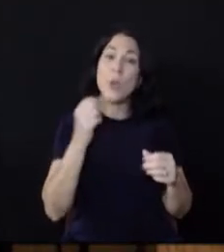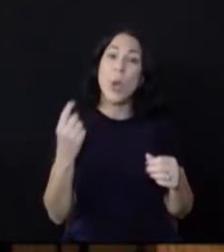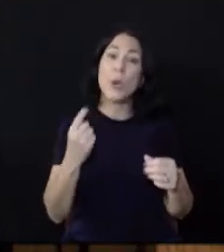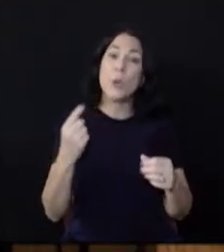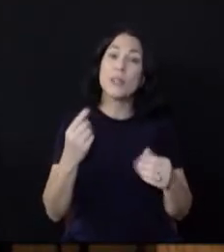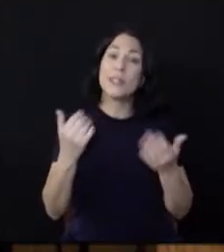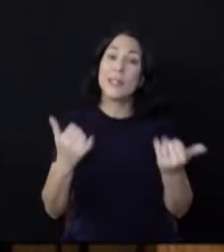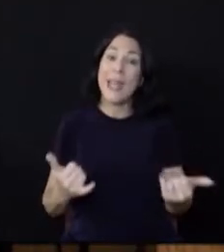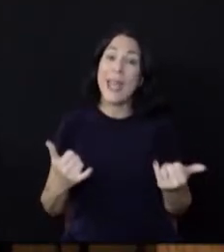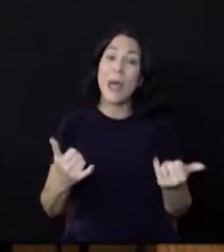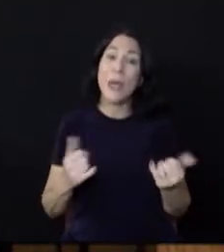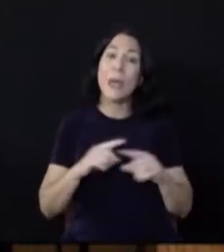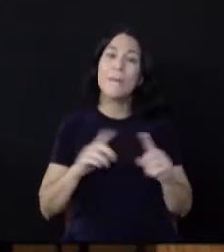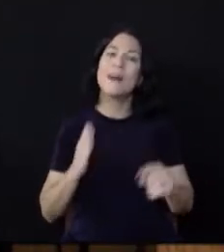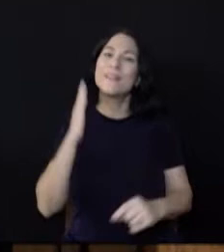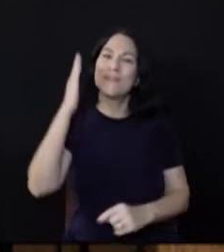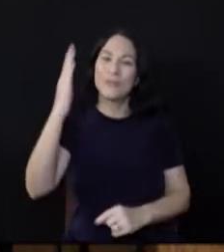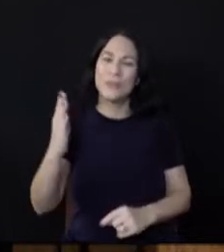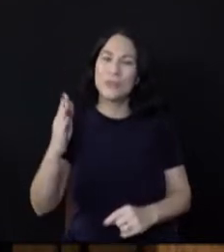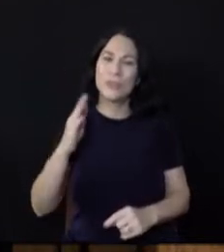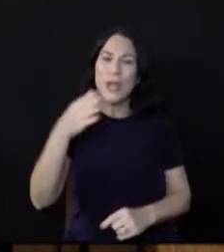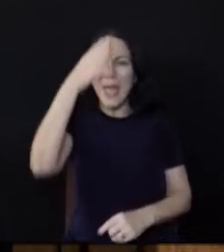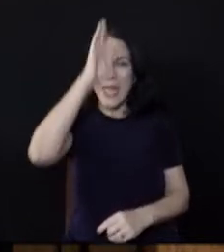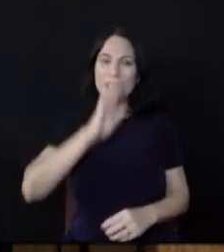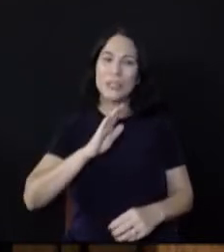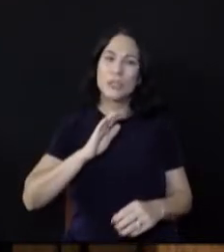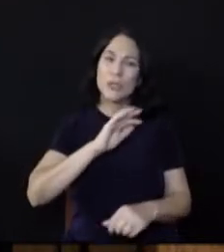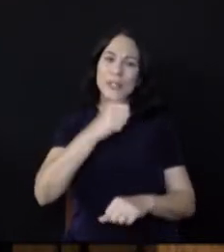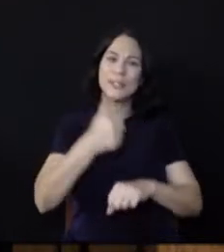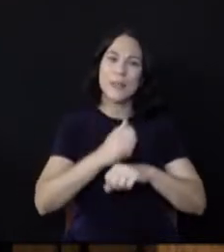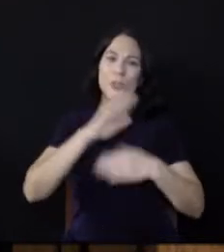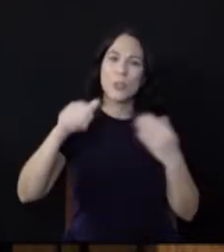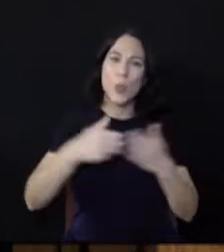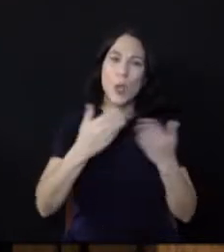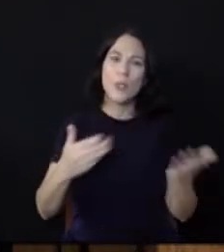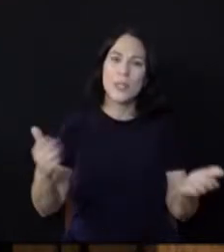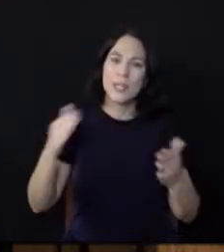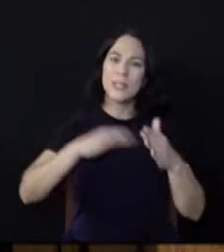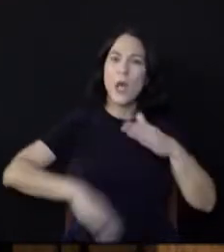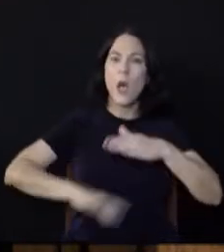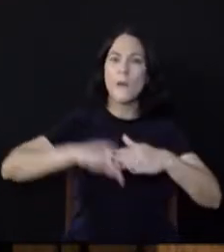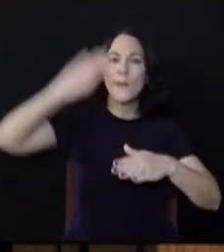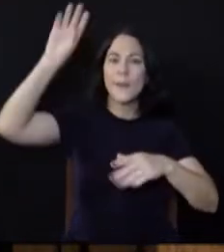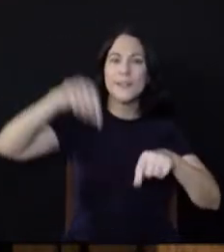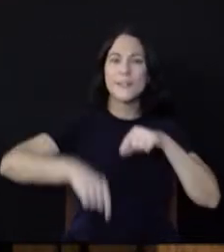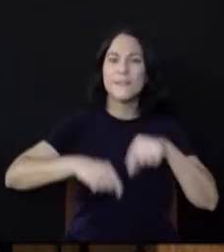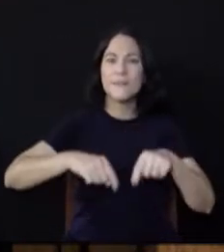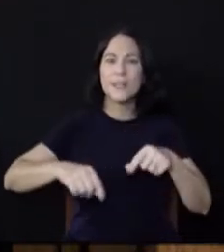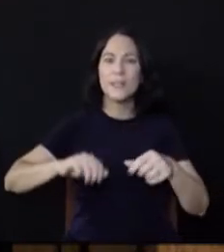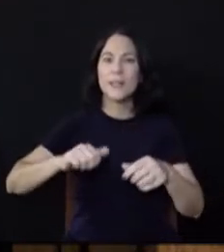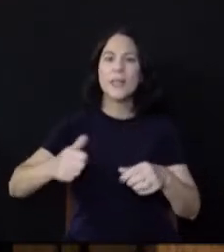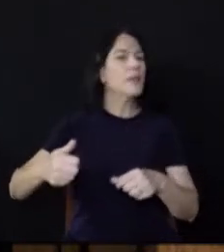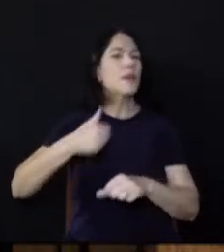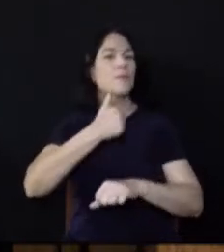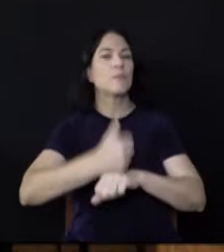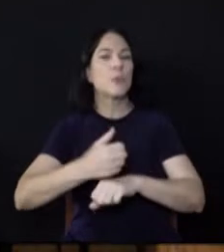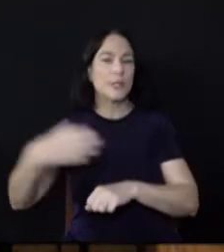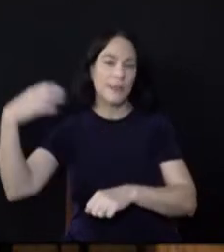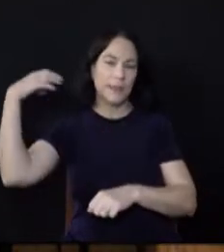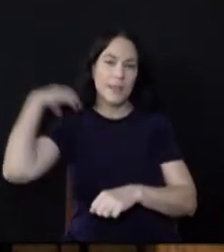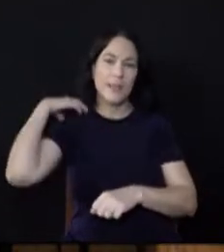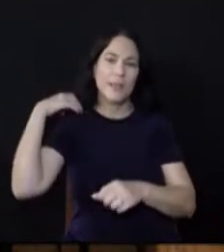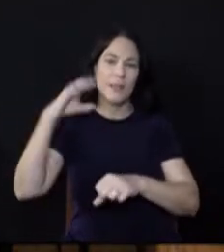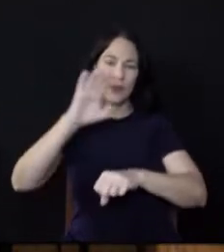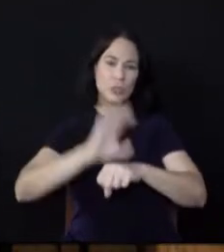come. And God placed all things under his feet and appointed him to be head over everything for the church, which is